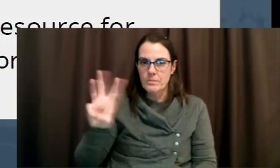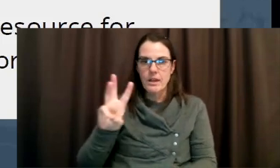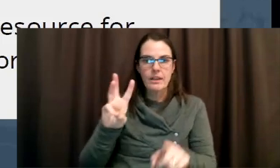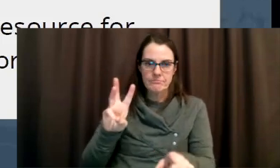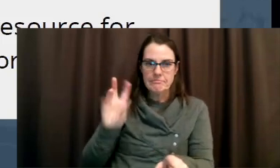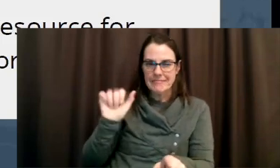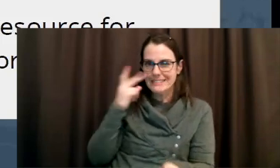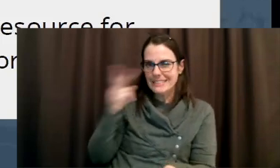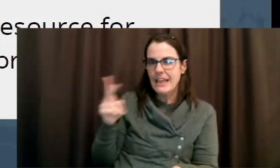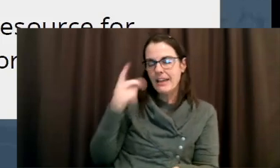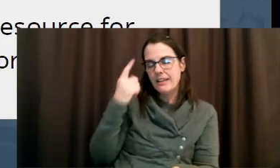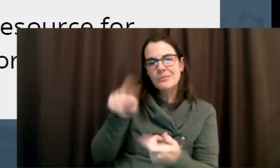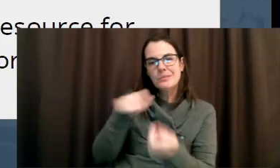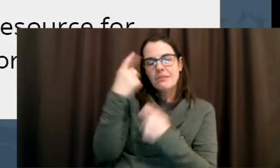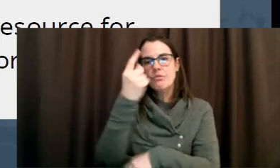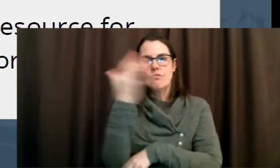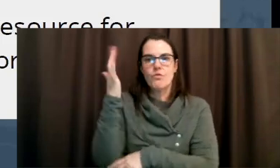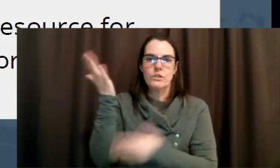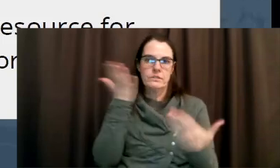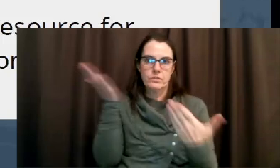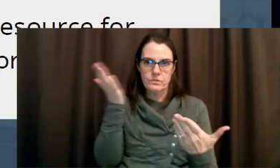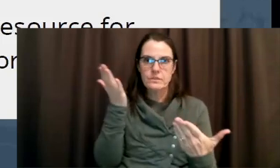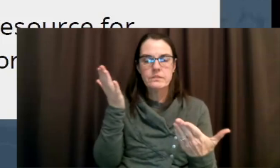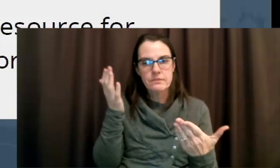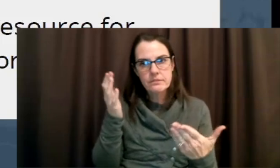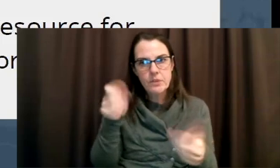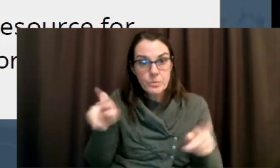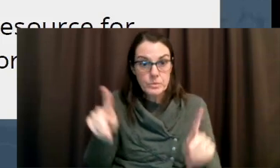about forest service funding opportunities.